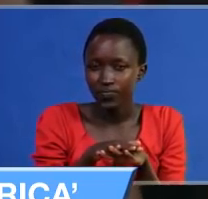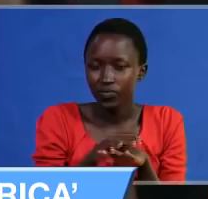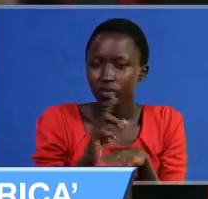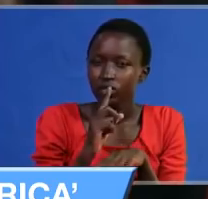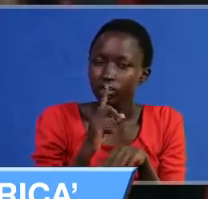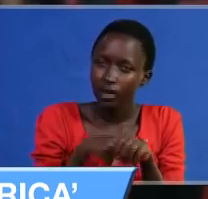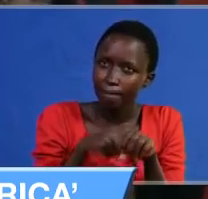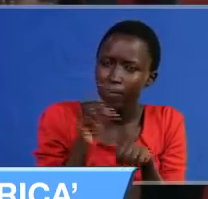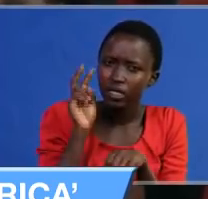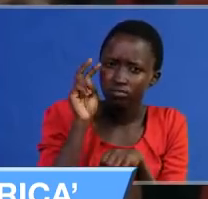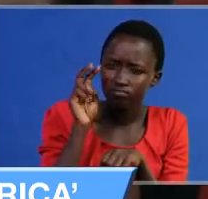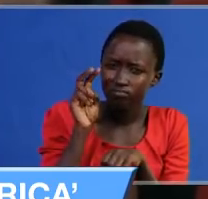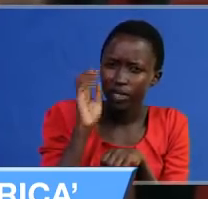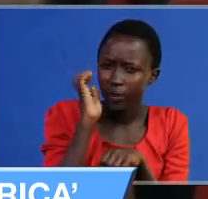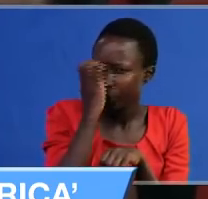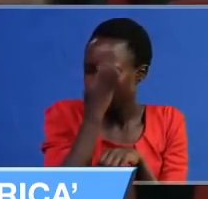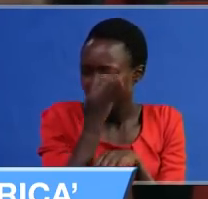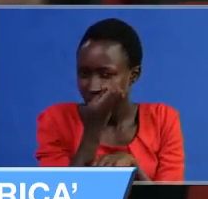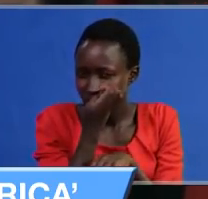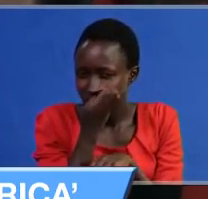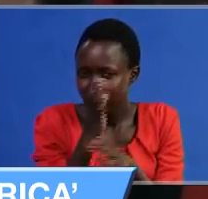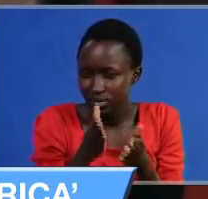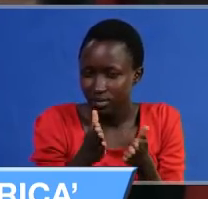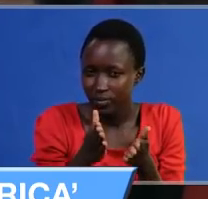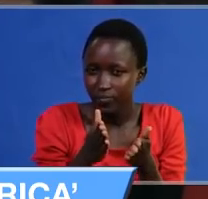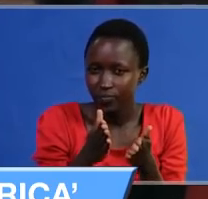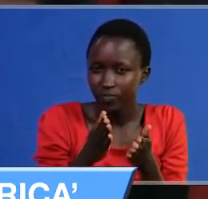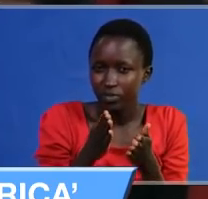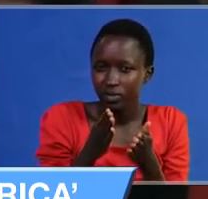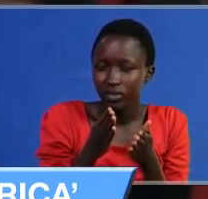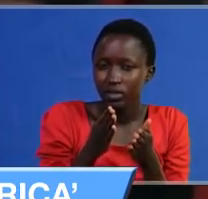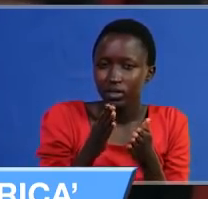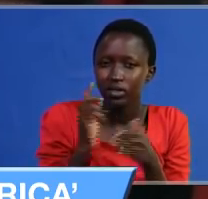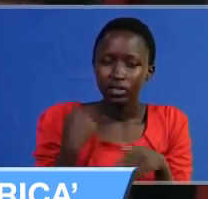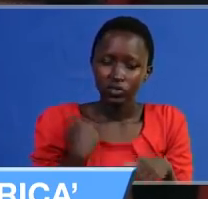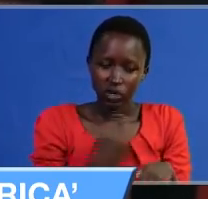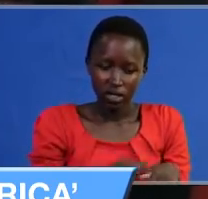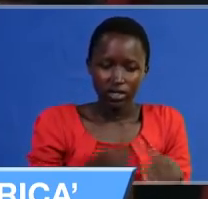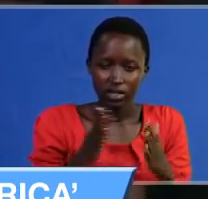So when you see Europeans, you see Chinese,